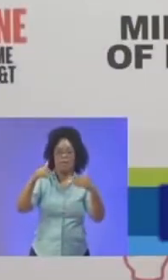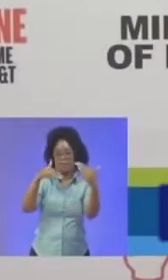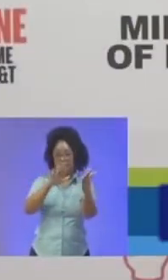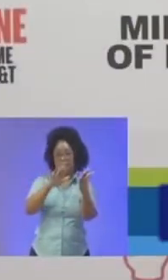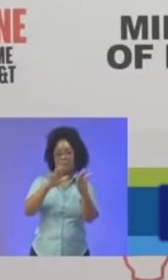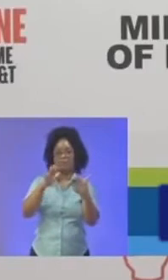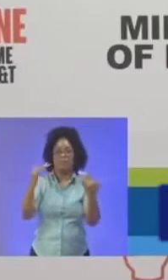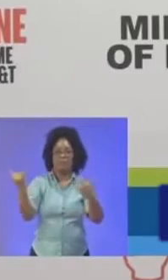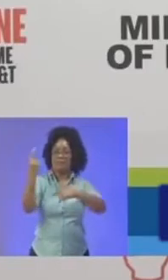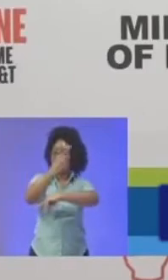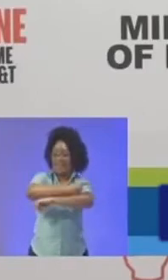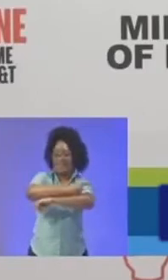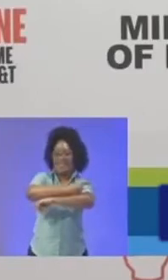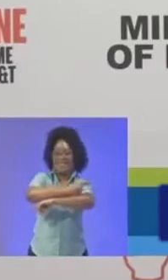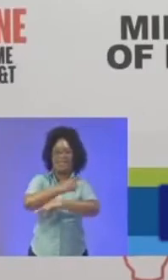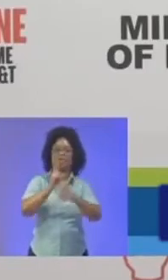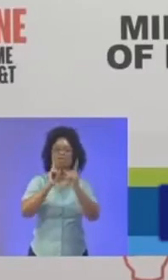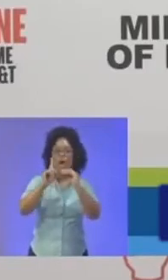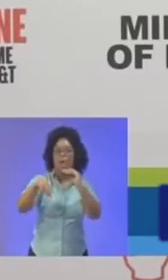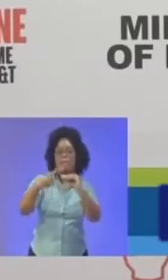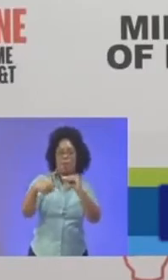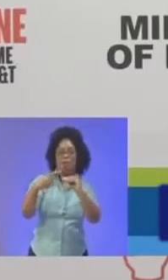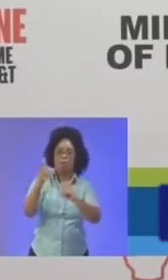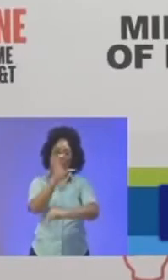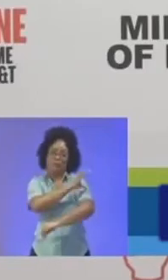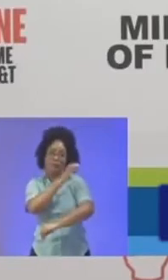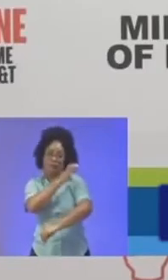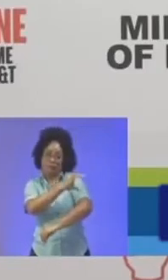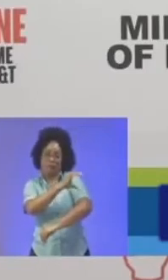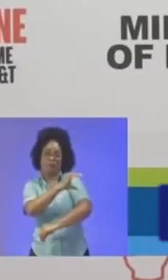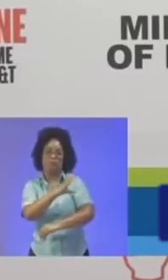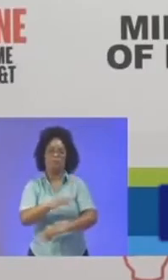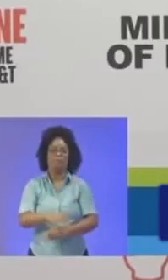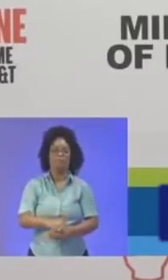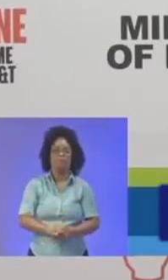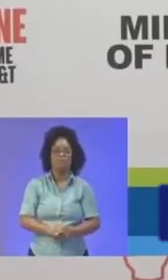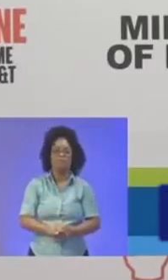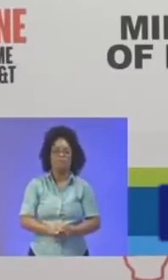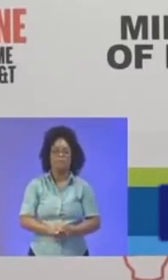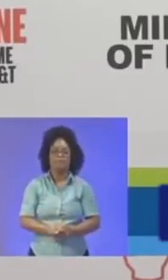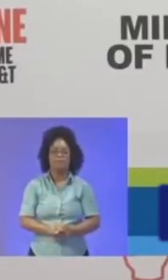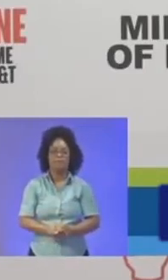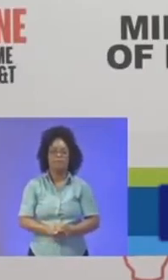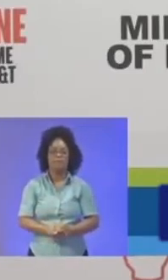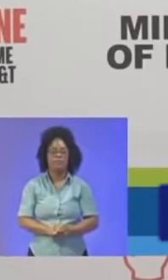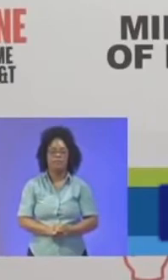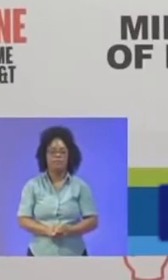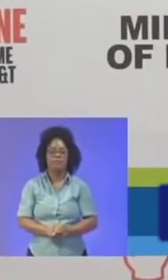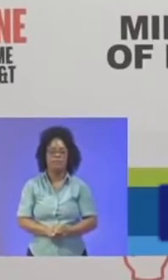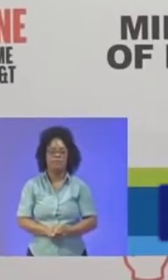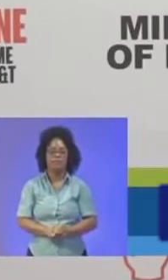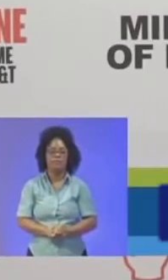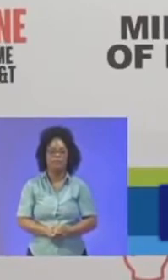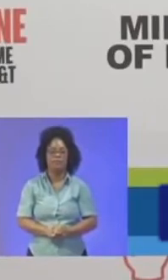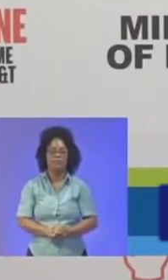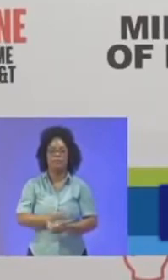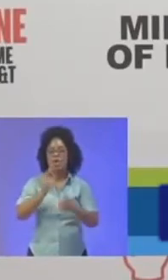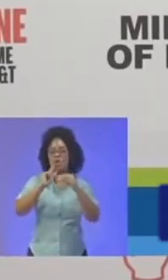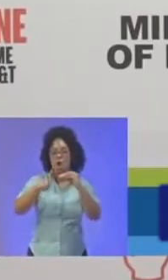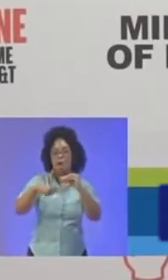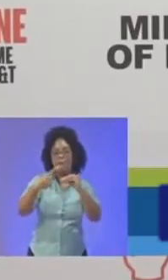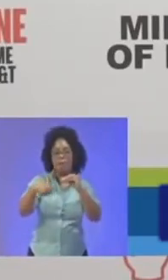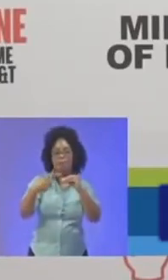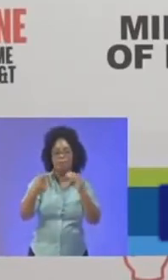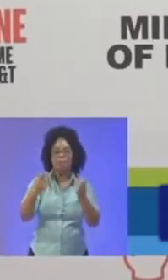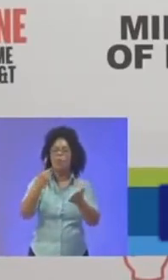today I'll be speaking about our long COVID clinic, what we call our executive wellness clinic. I'll talk a little bit about what is